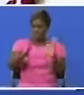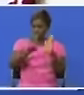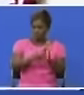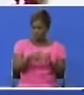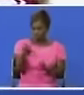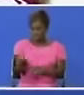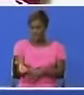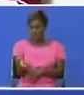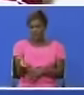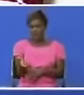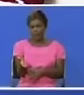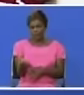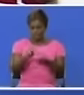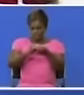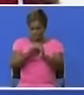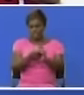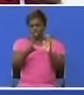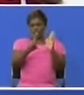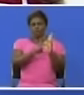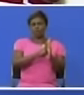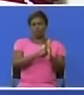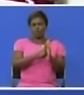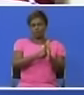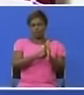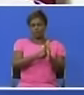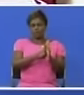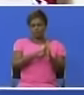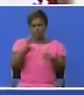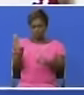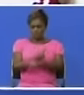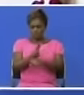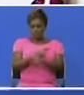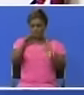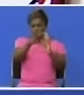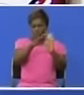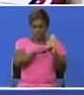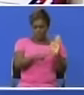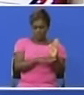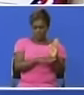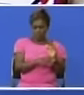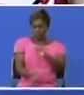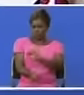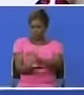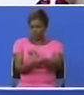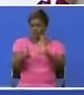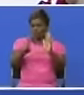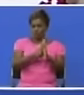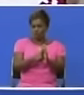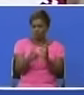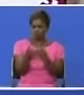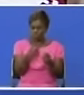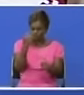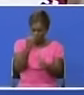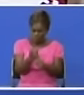in place. Okay, we're implementing that law. That's fine. I'm just using the programming code to tell you that law speaks about what